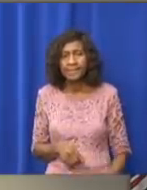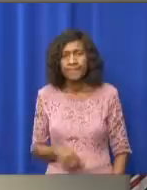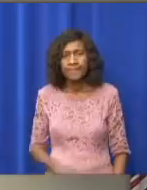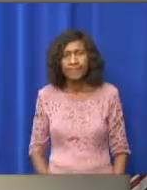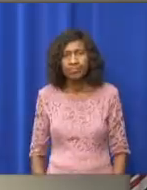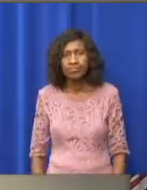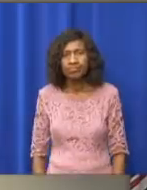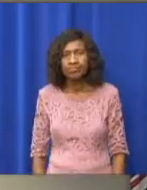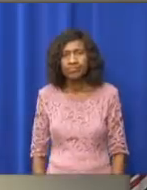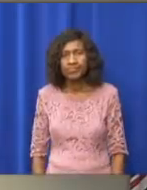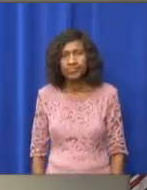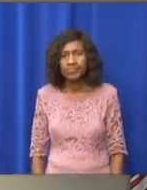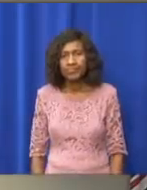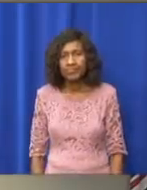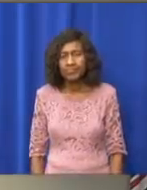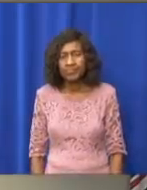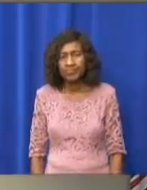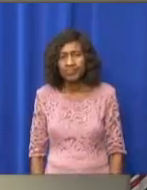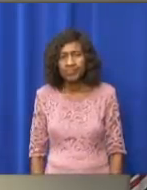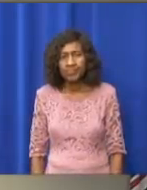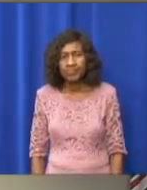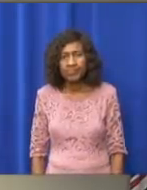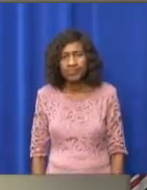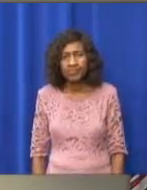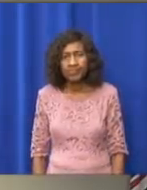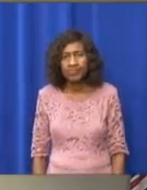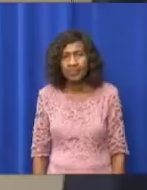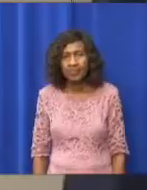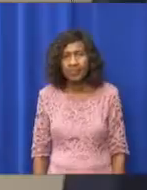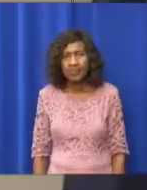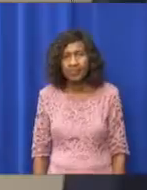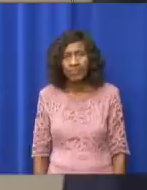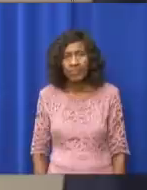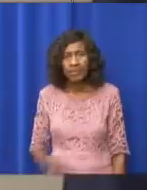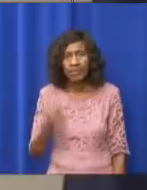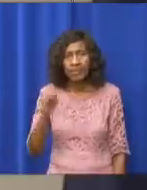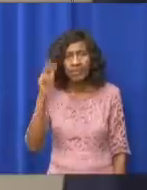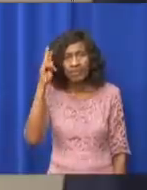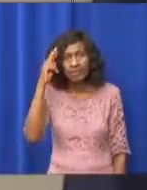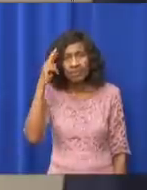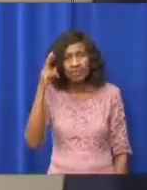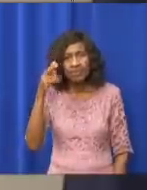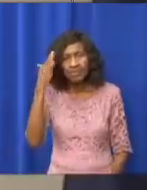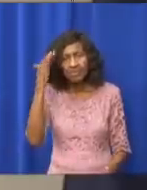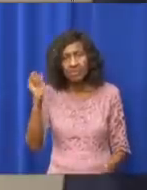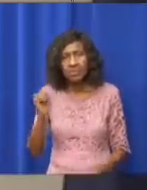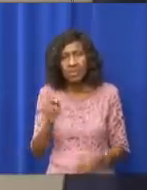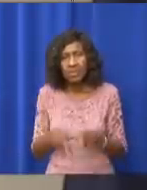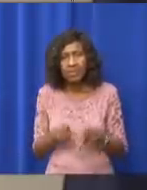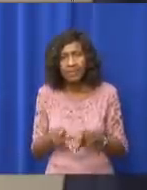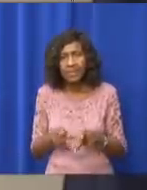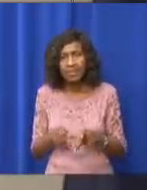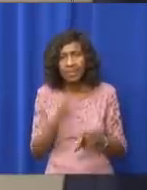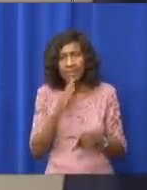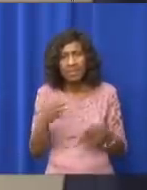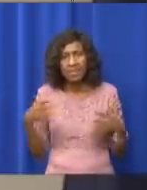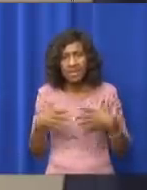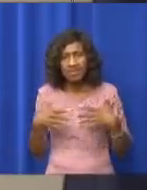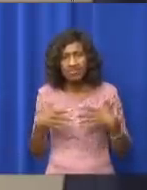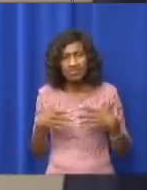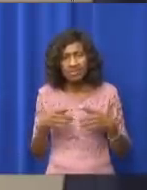of what is the reason why people would fear taking off their mask for